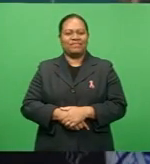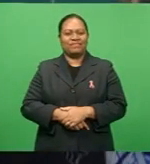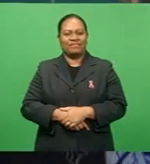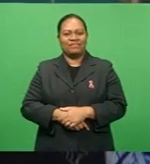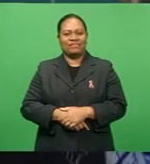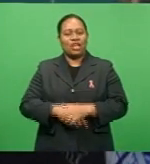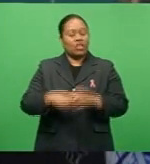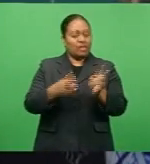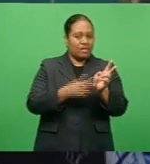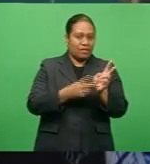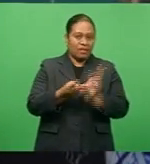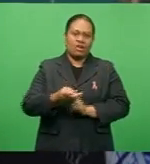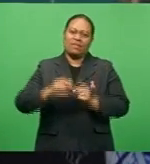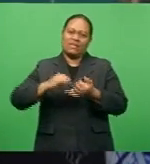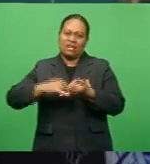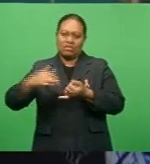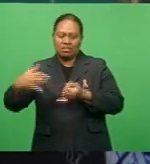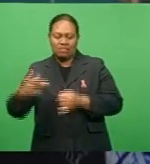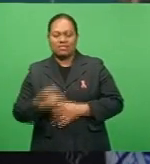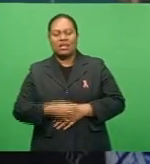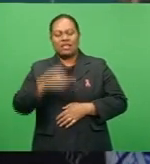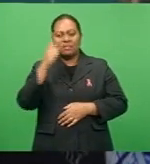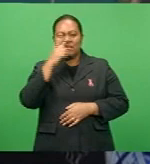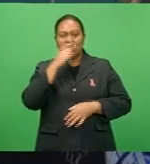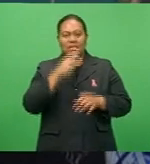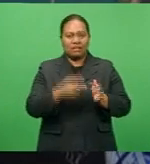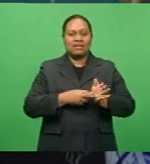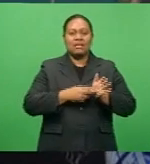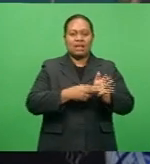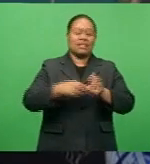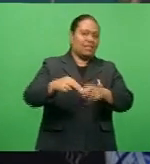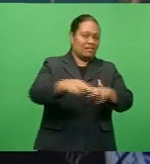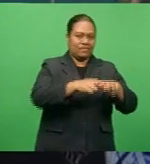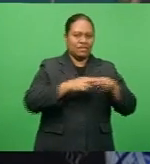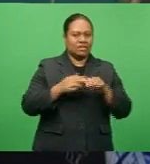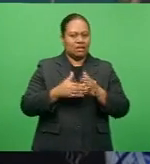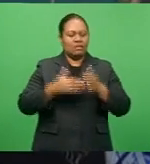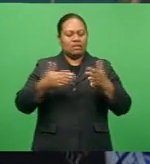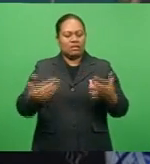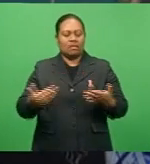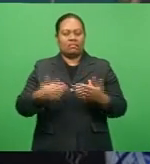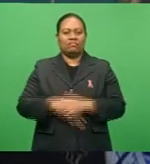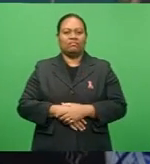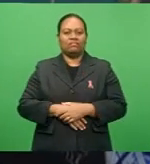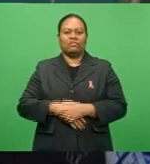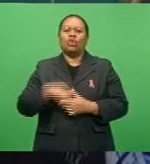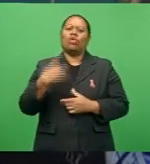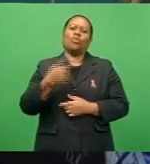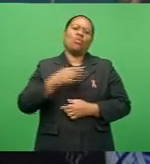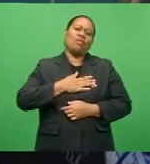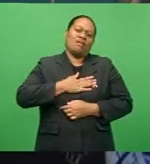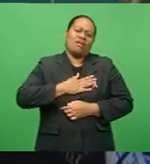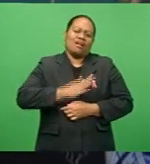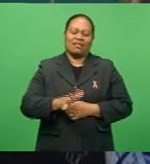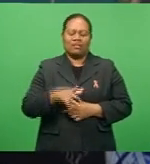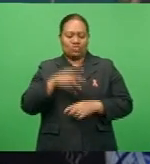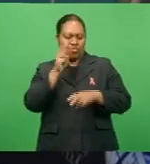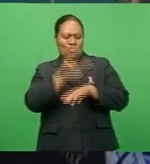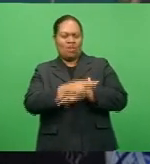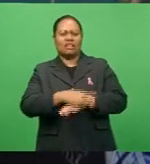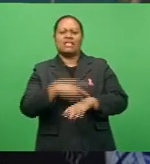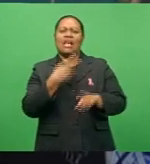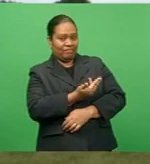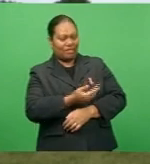The villagers of Saunaka, the Vanua of Nandi and Fiji, as well as those who love to watch Apisai